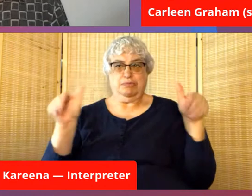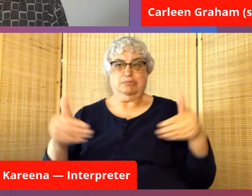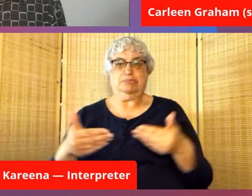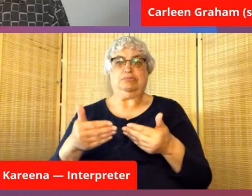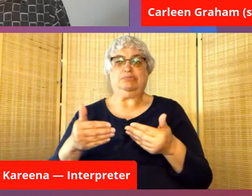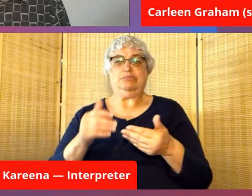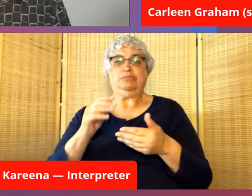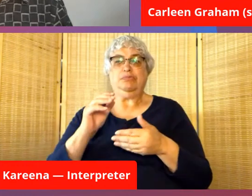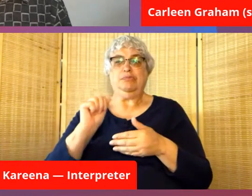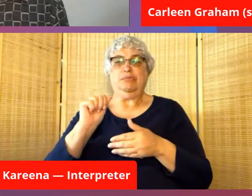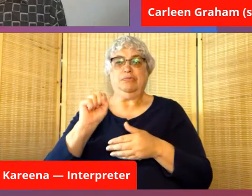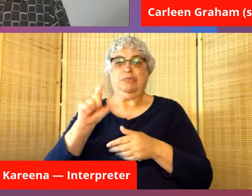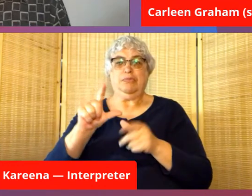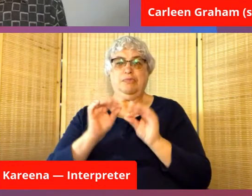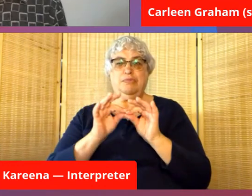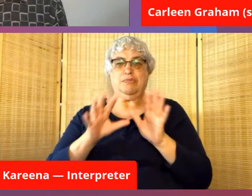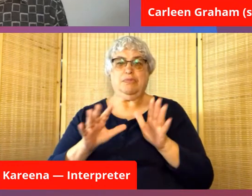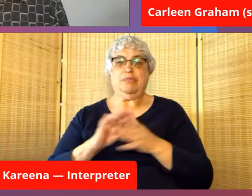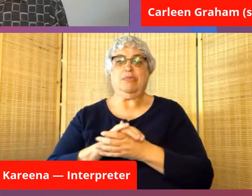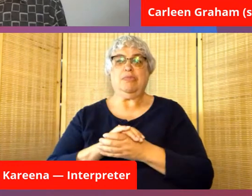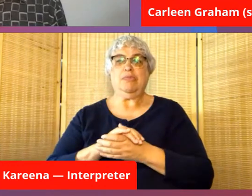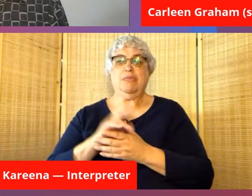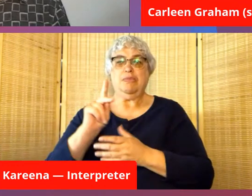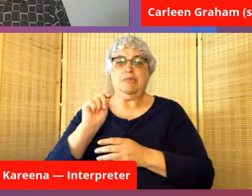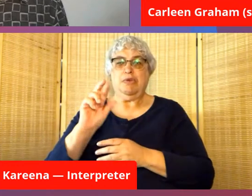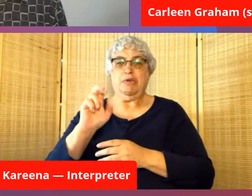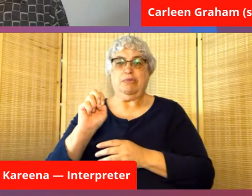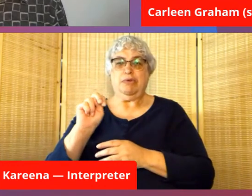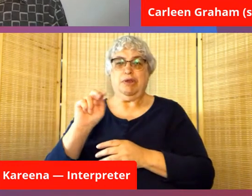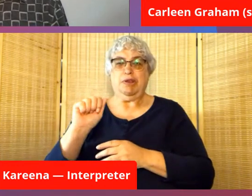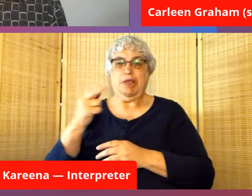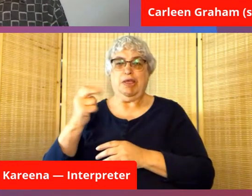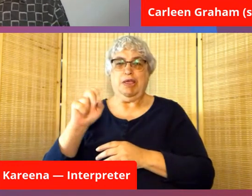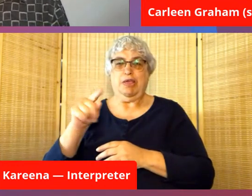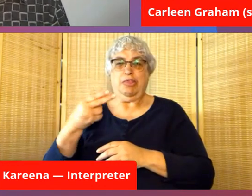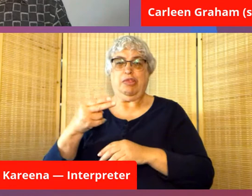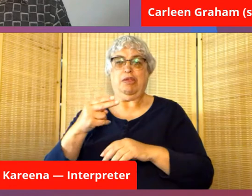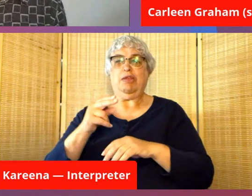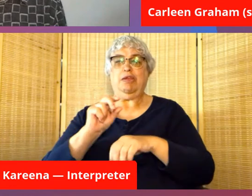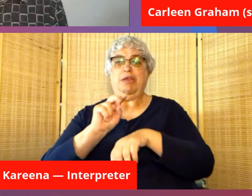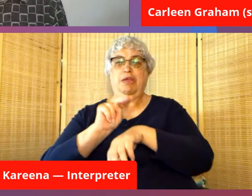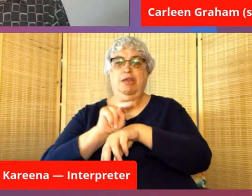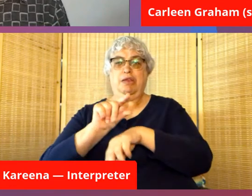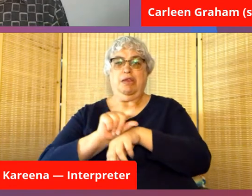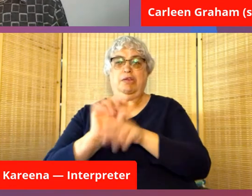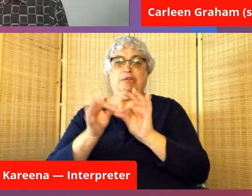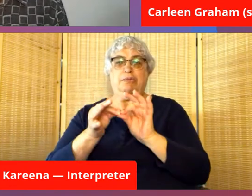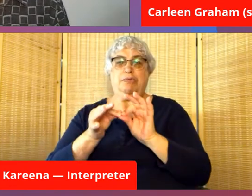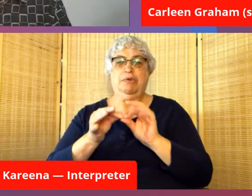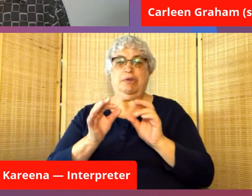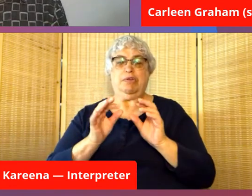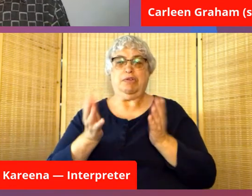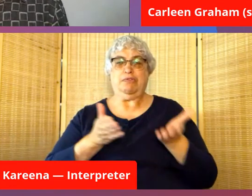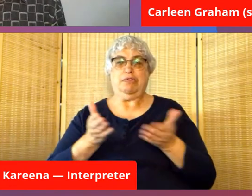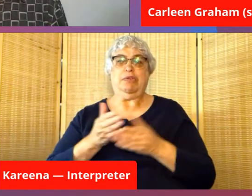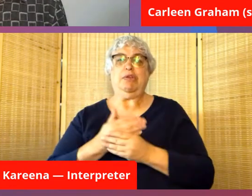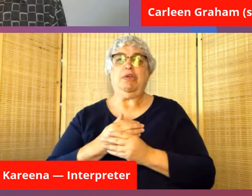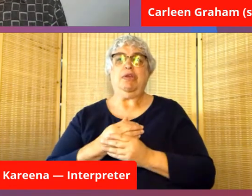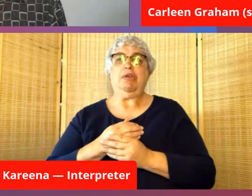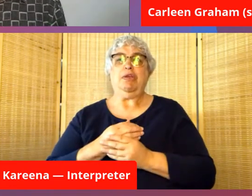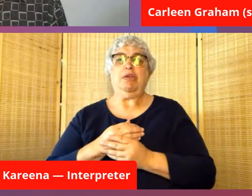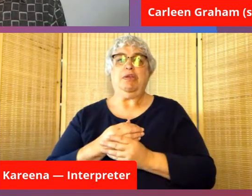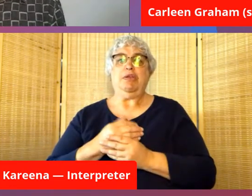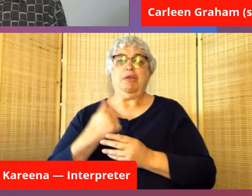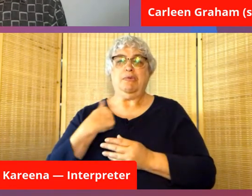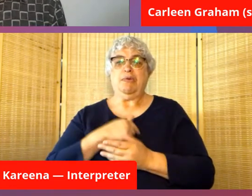and welcome our ASL interpreter, Karina Heath from Nightingale Interpretive Services. Welcome, Karina. We're very glad that you're here